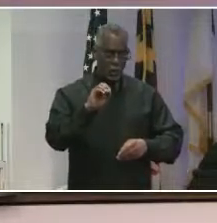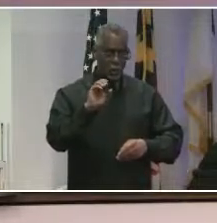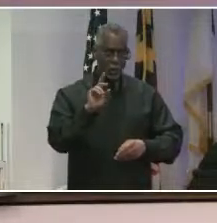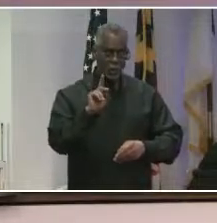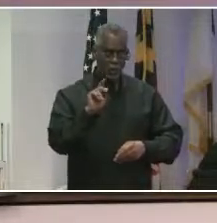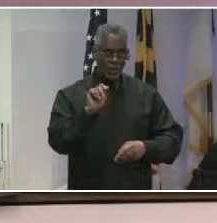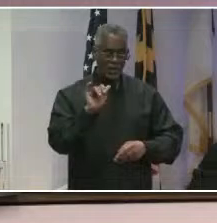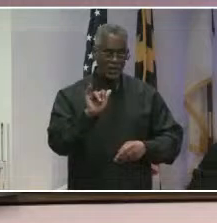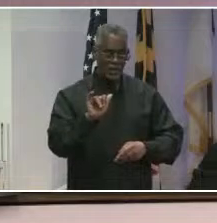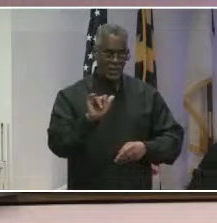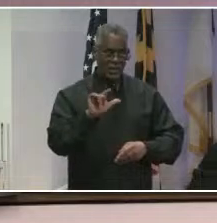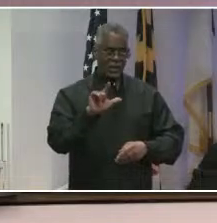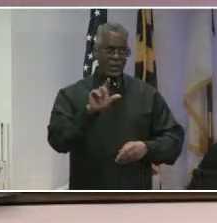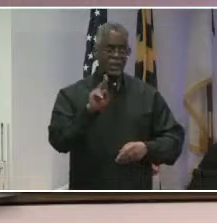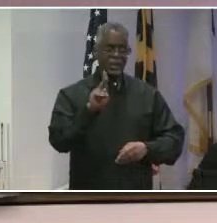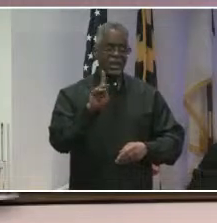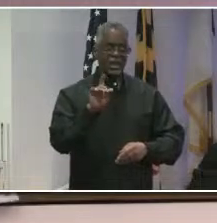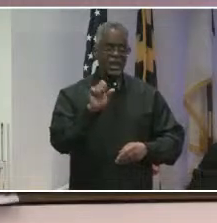Lux.